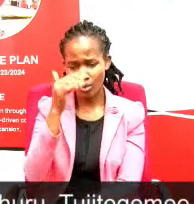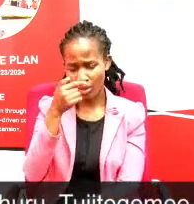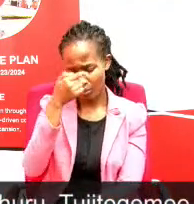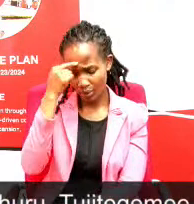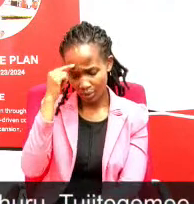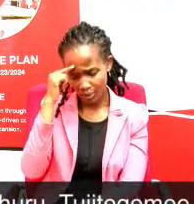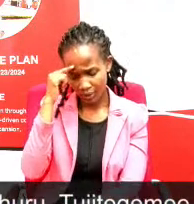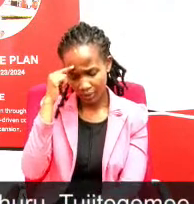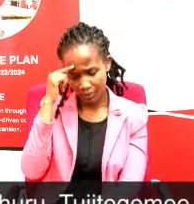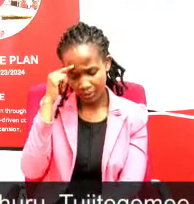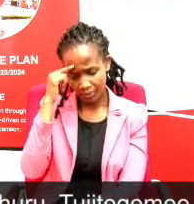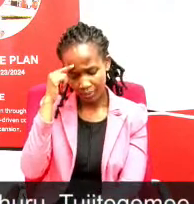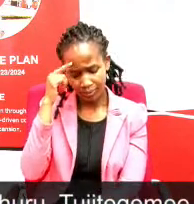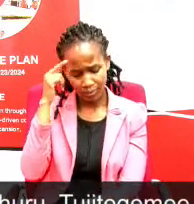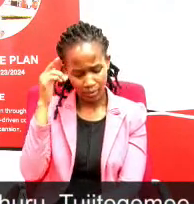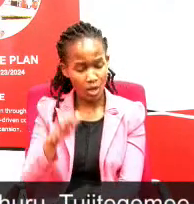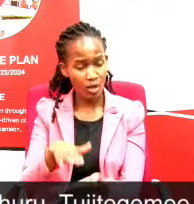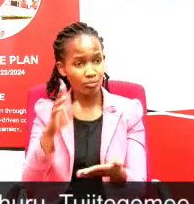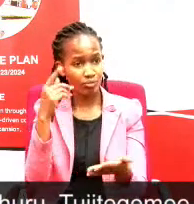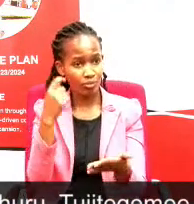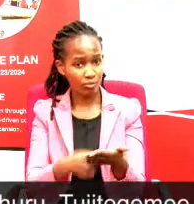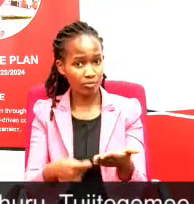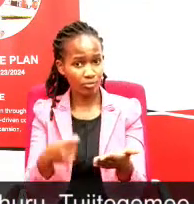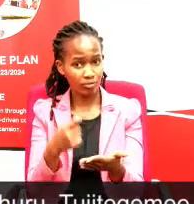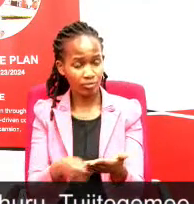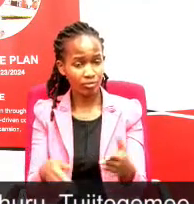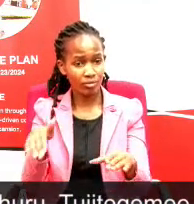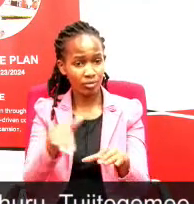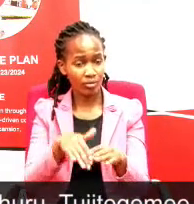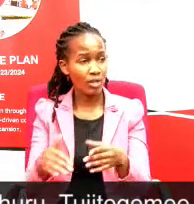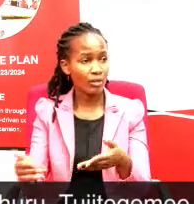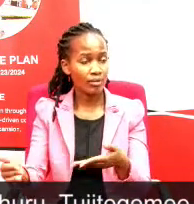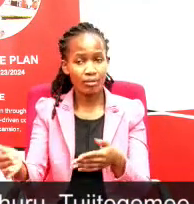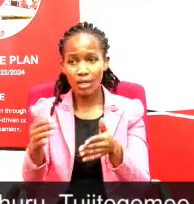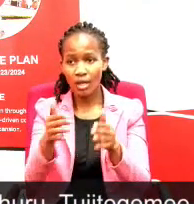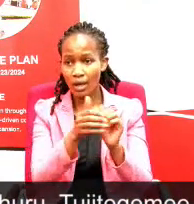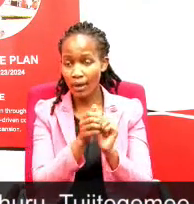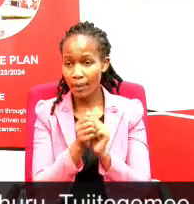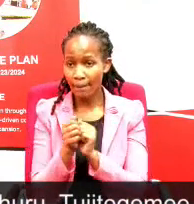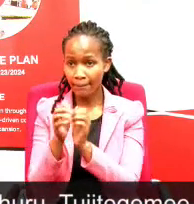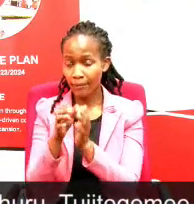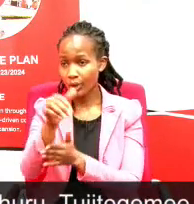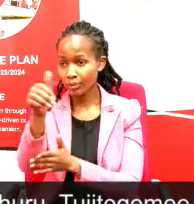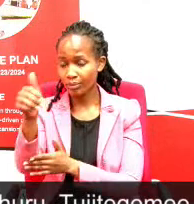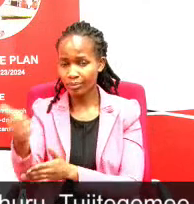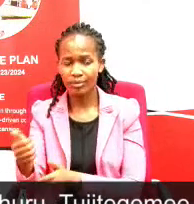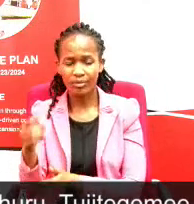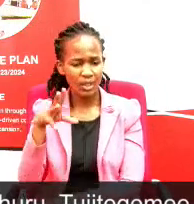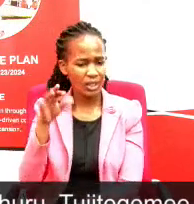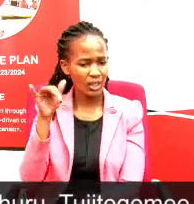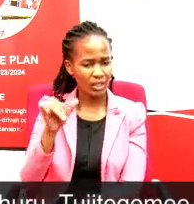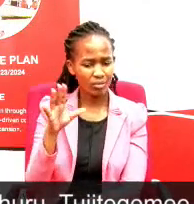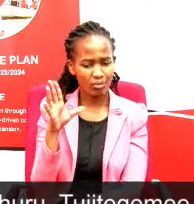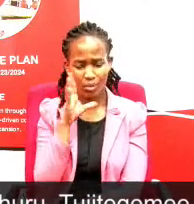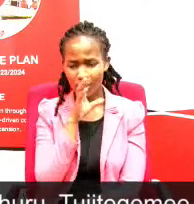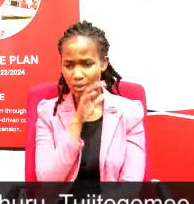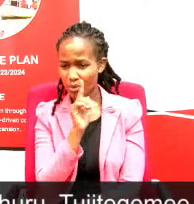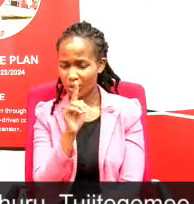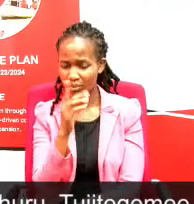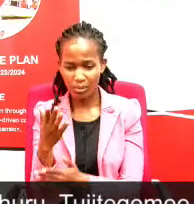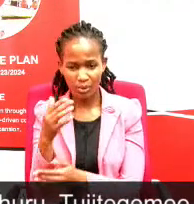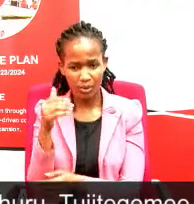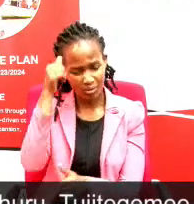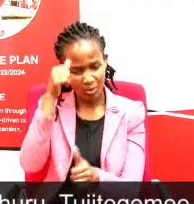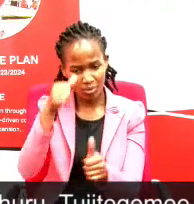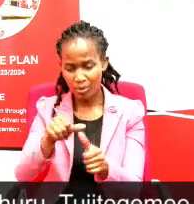more taxes are in and they are combining with others, you find you missed one because you didn't remember this